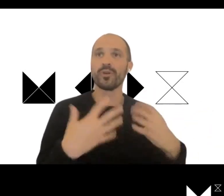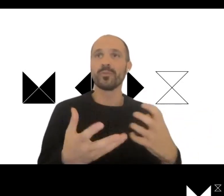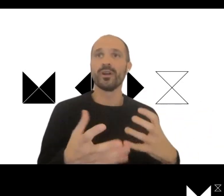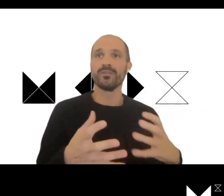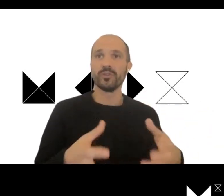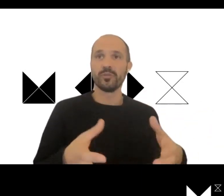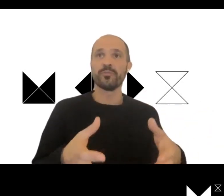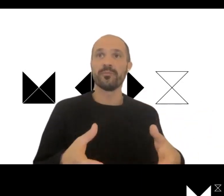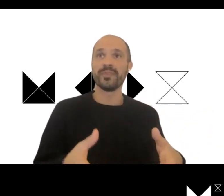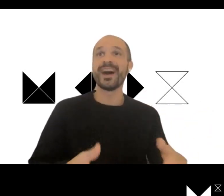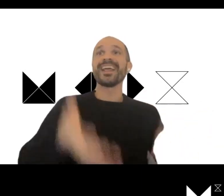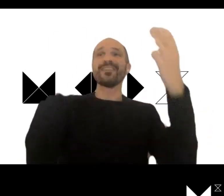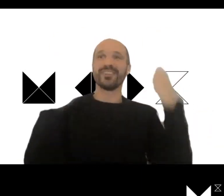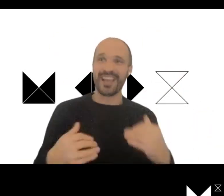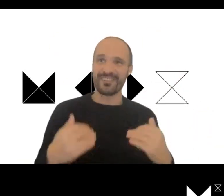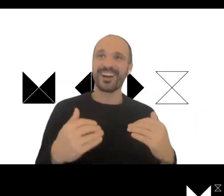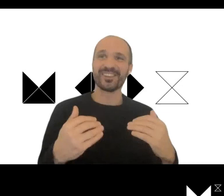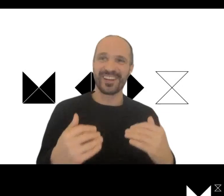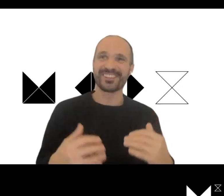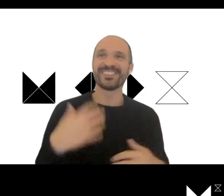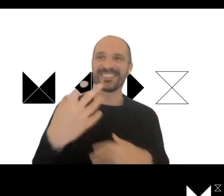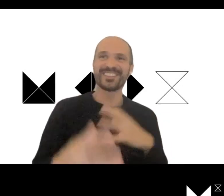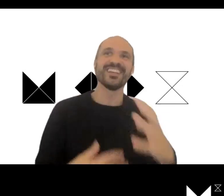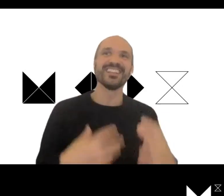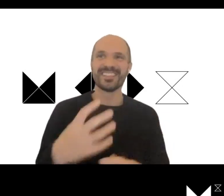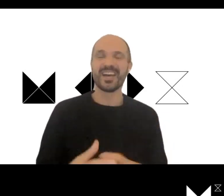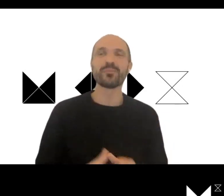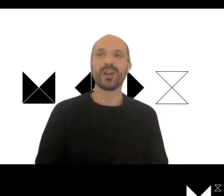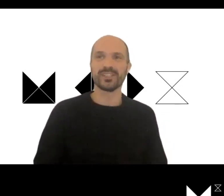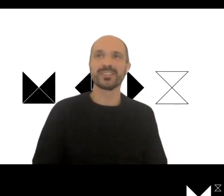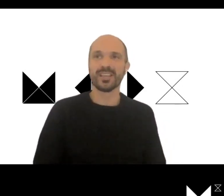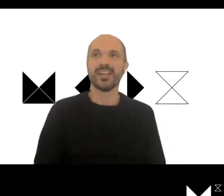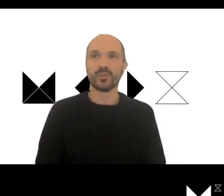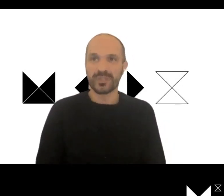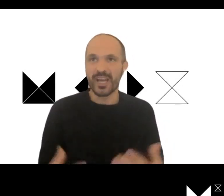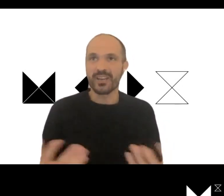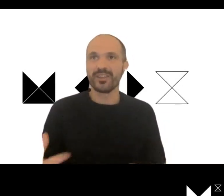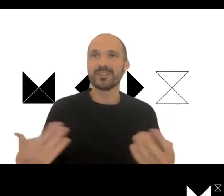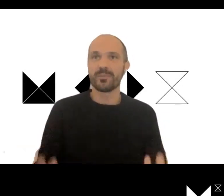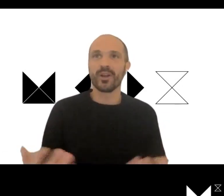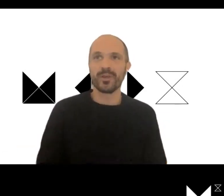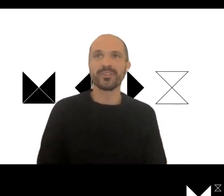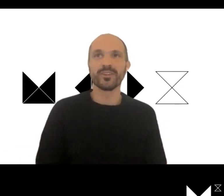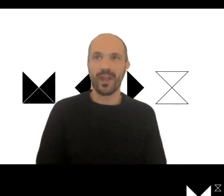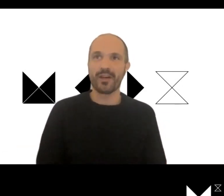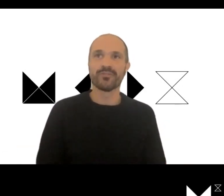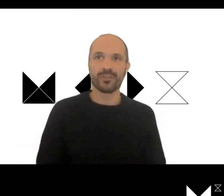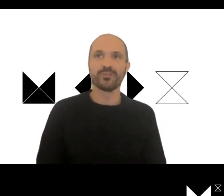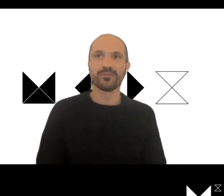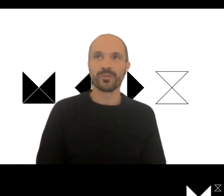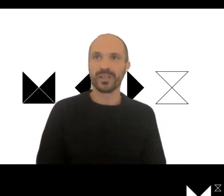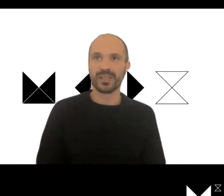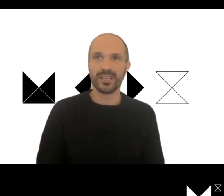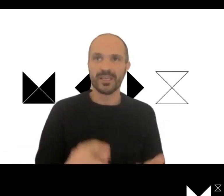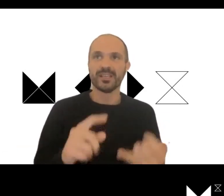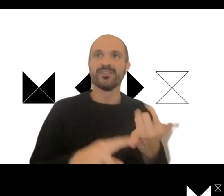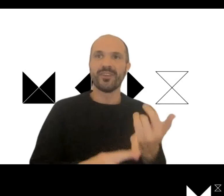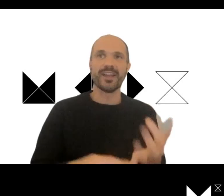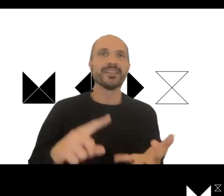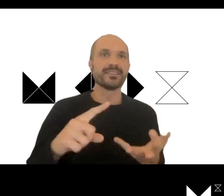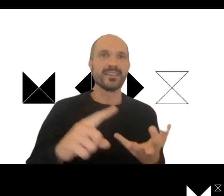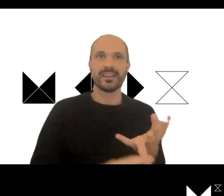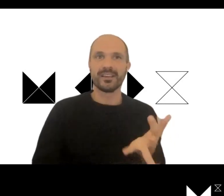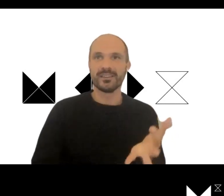been an important part of you not having to have contractors, in the sense that that project was kind of an experimental ground for you, but really